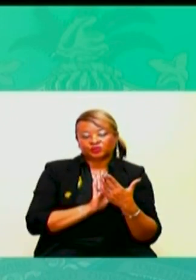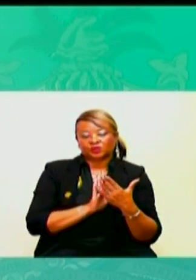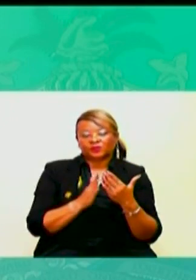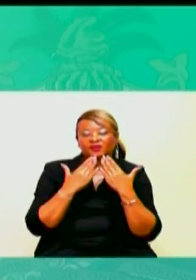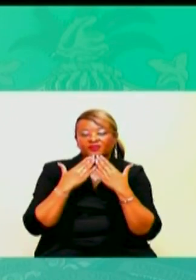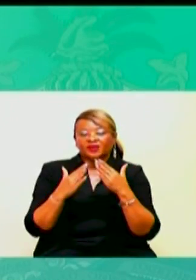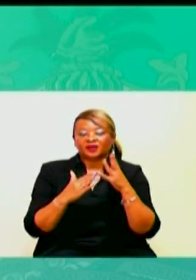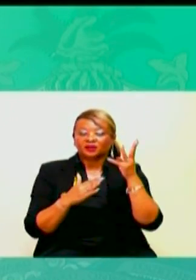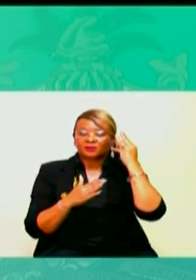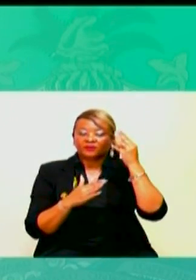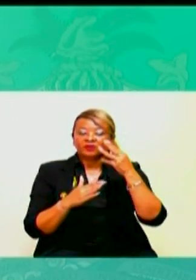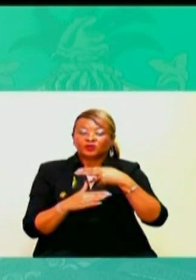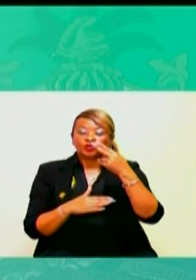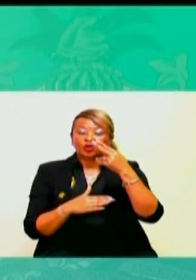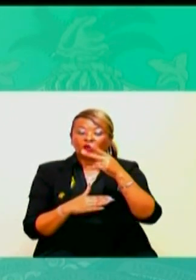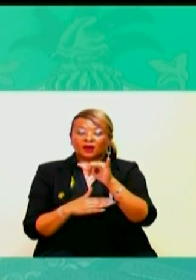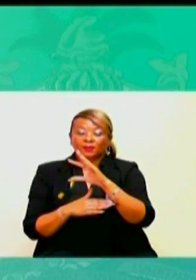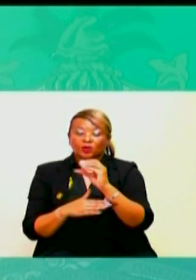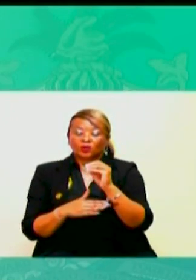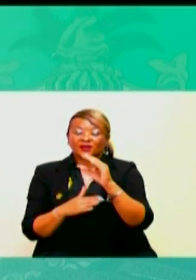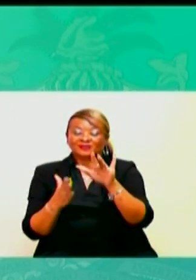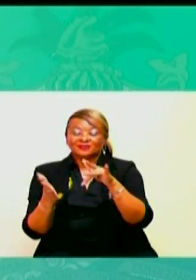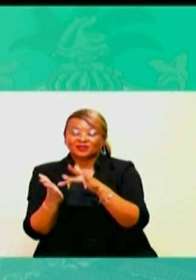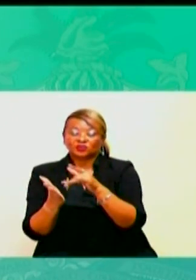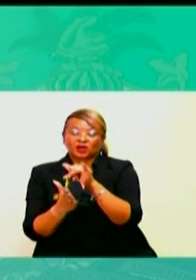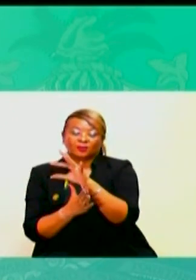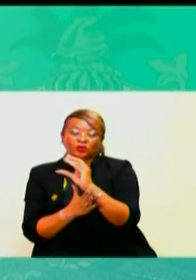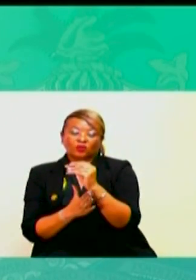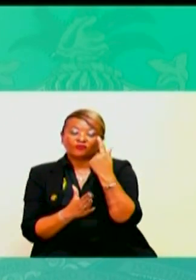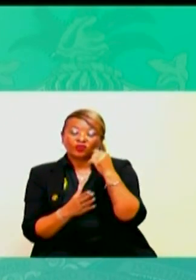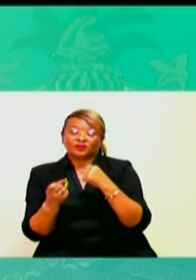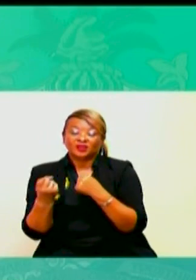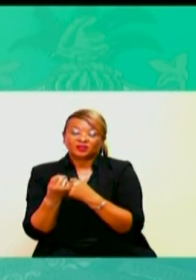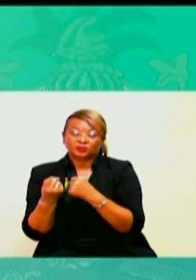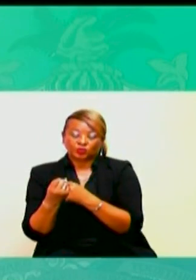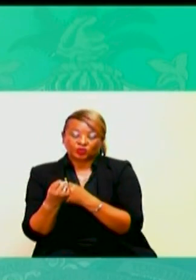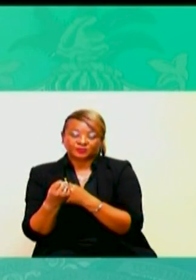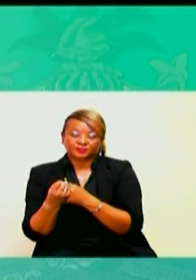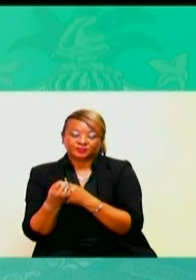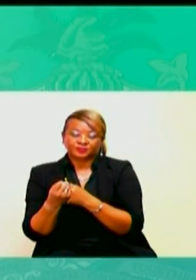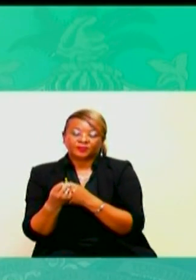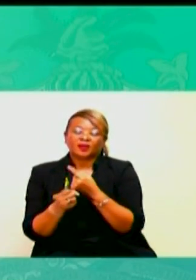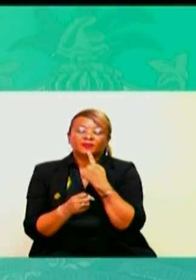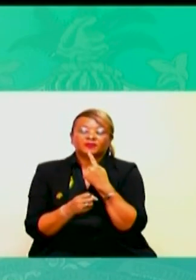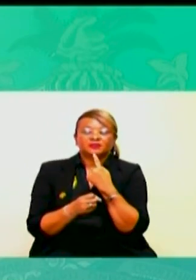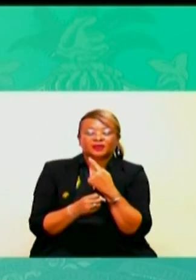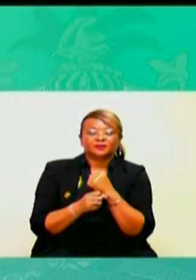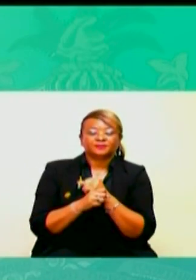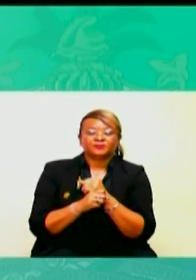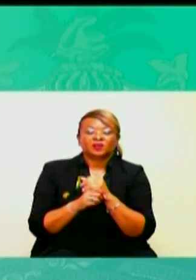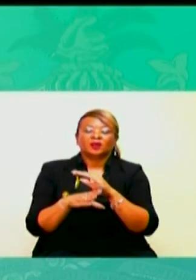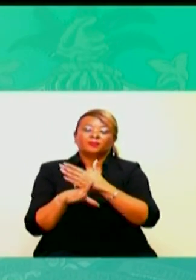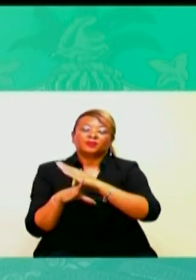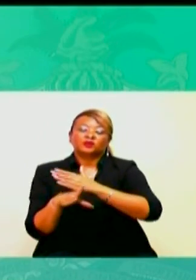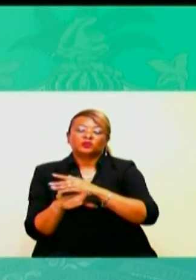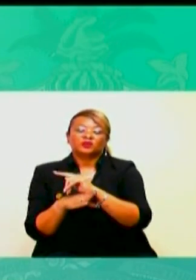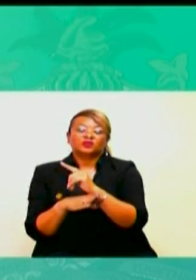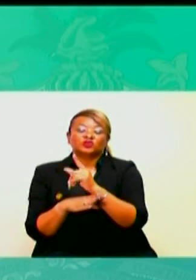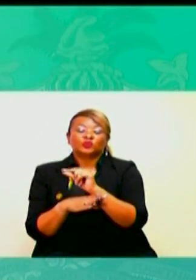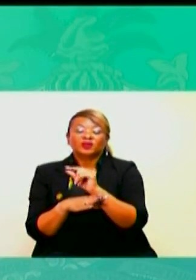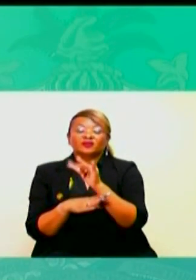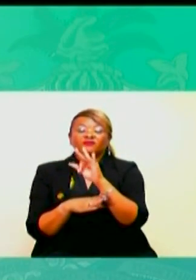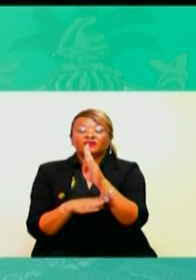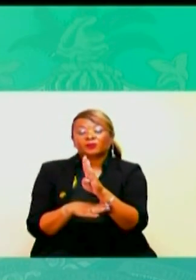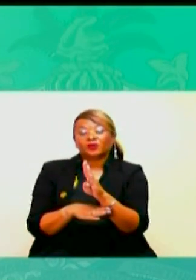of Parliament for North Abaco and Central Abaco for their support. I would say, Madam Speaker, between the 20th of February